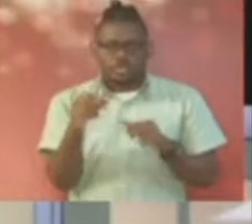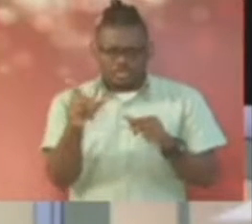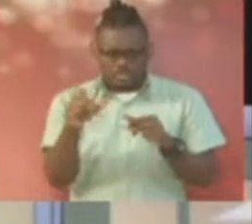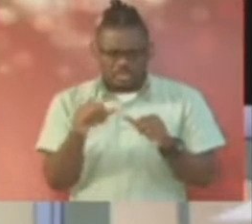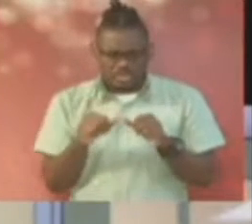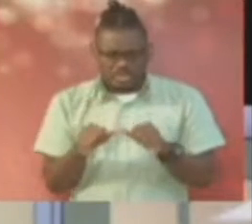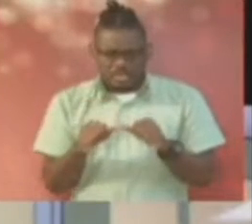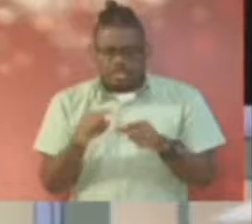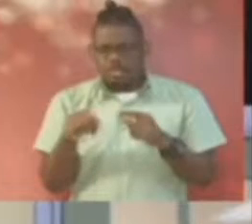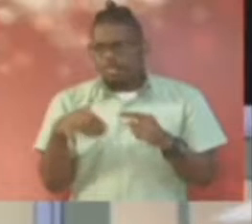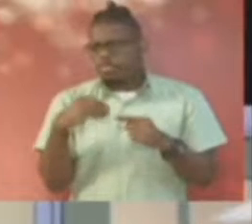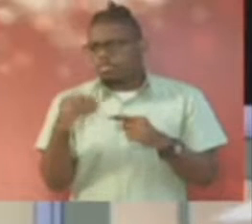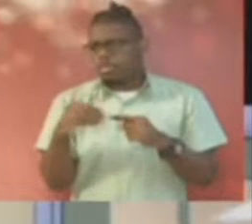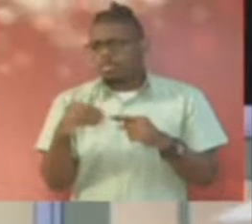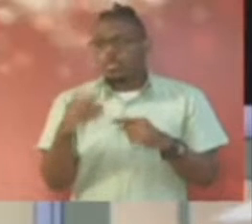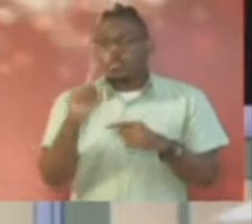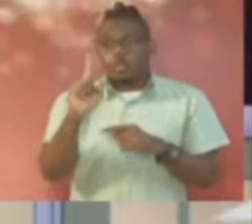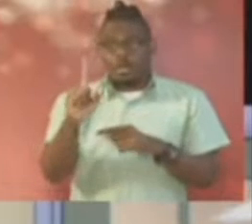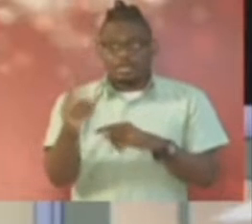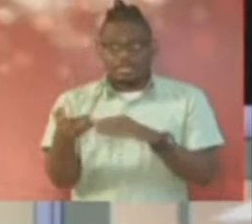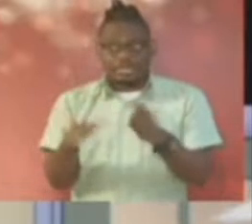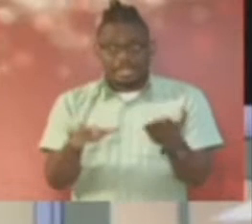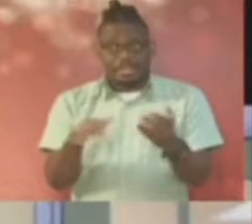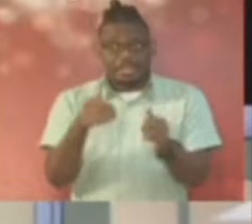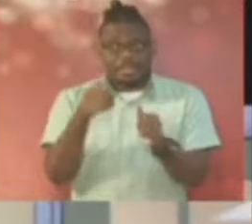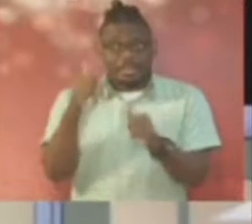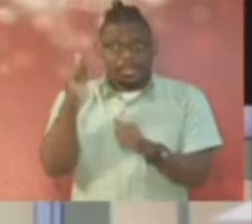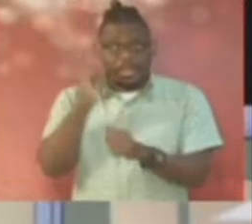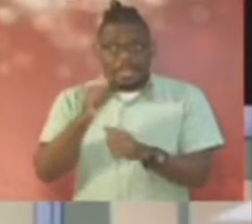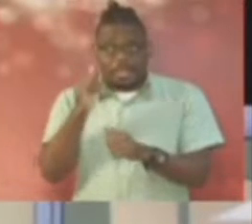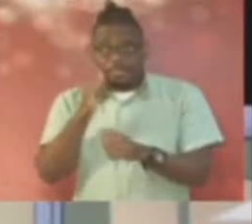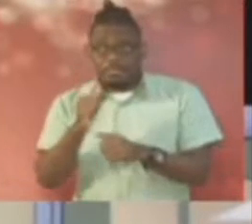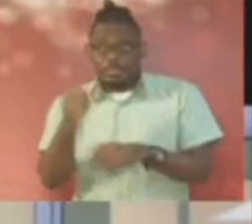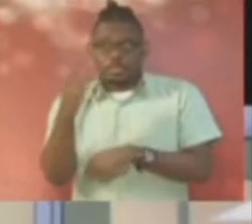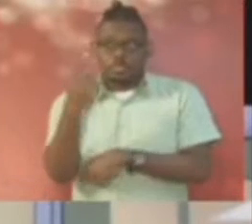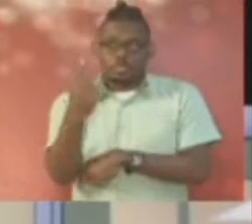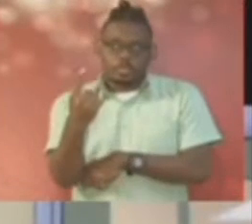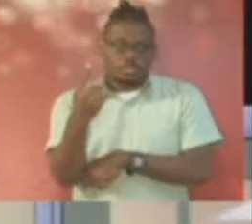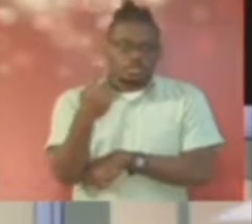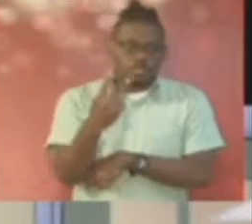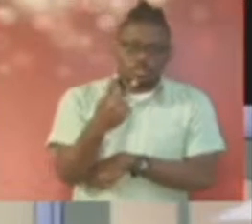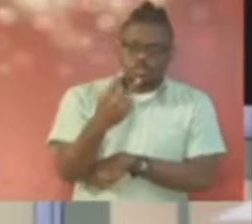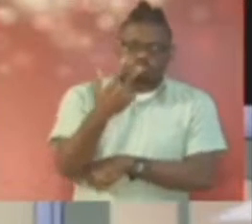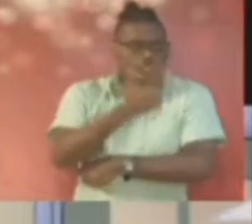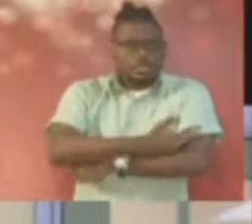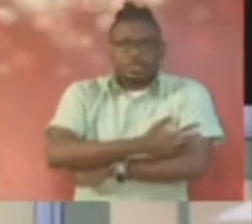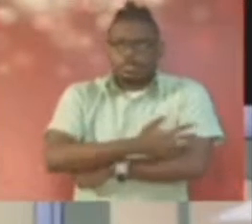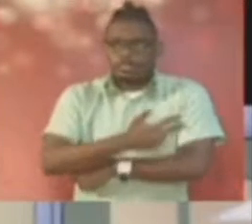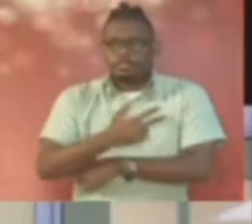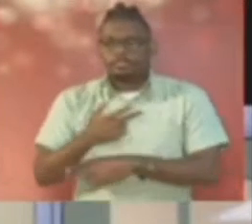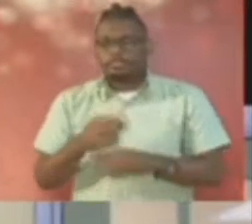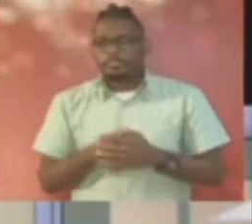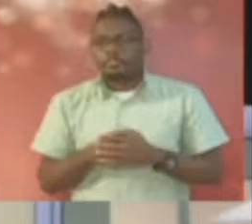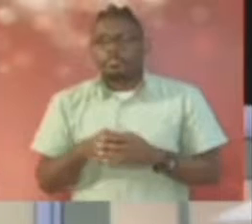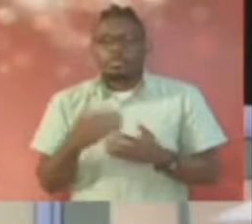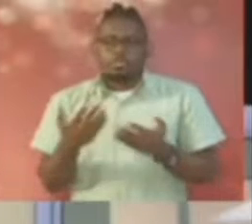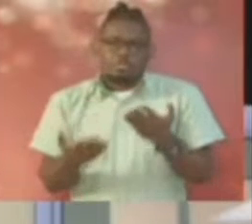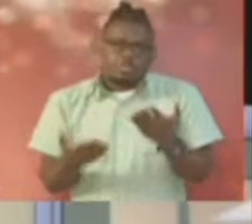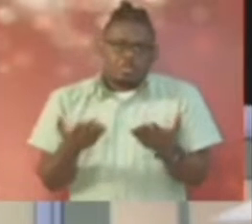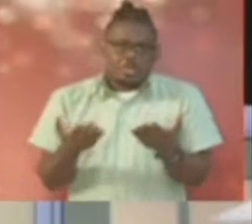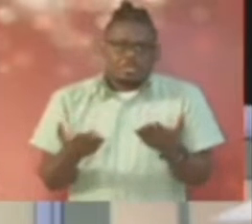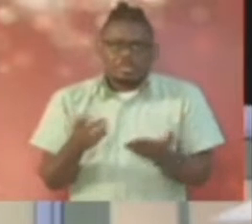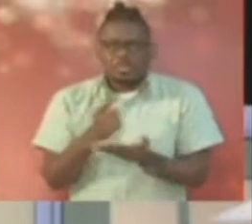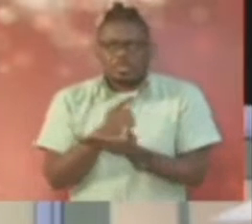about one death every 2 to 3 days, with a weekly daily average of